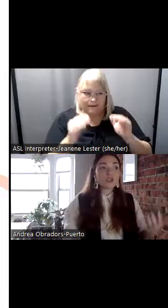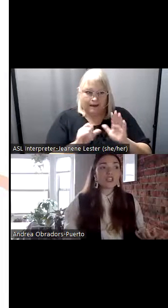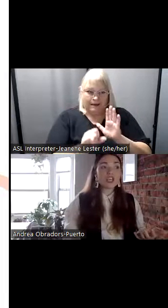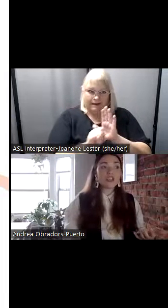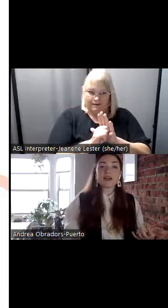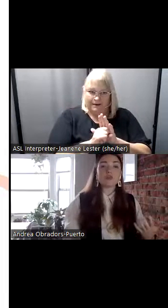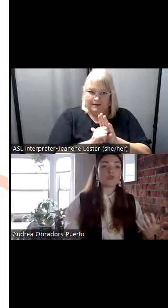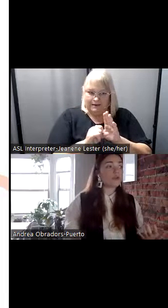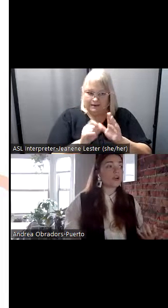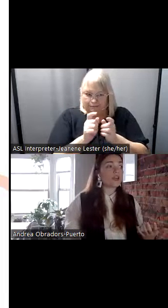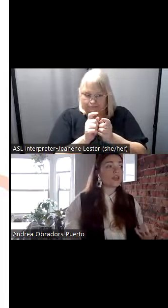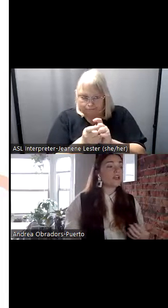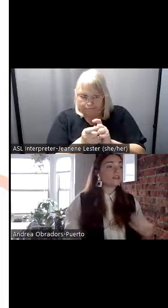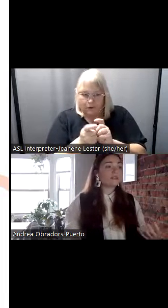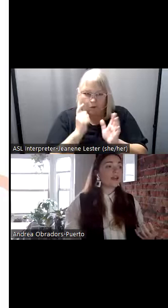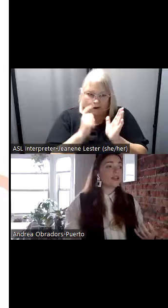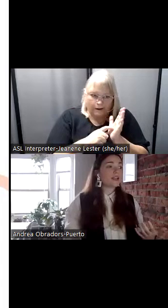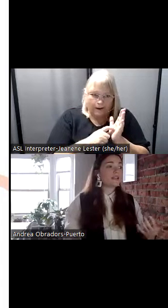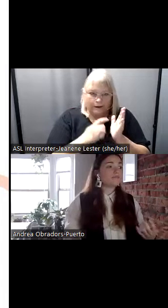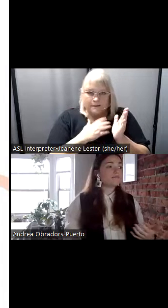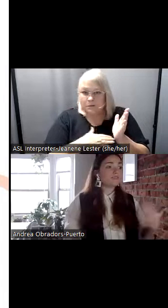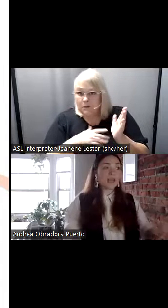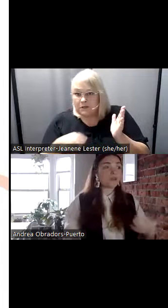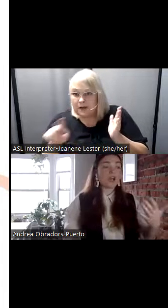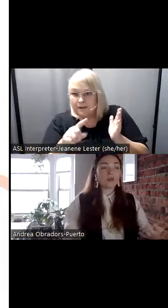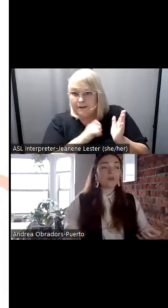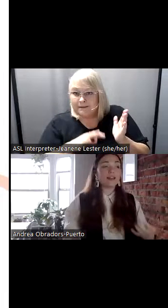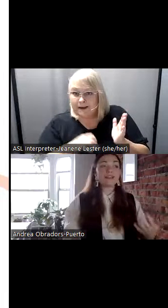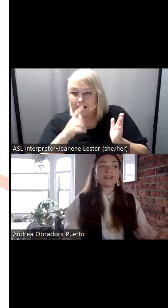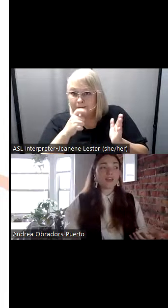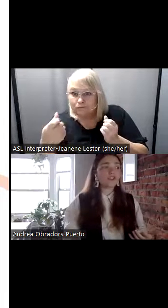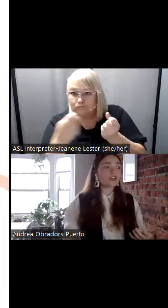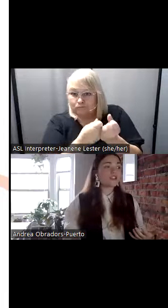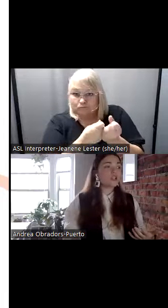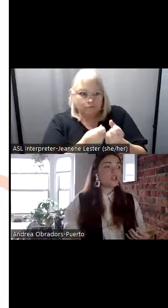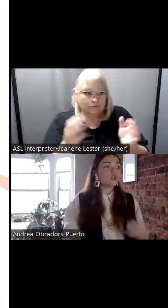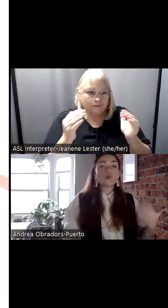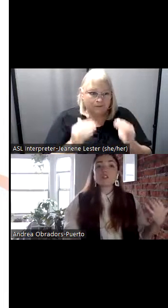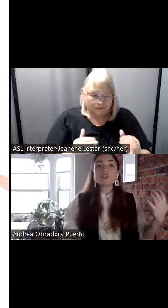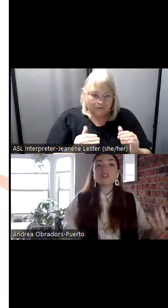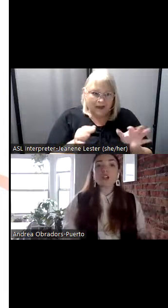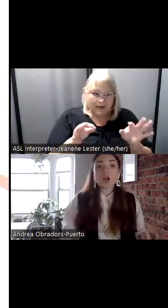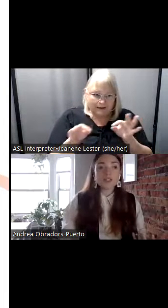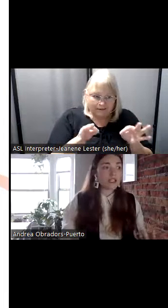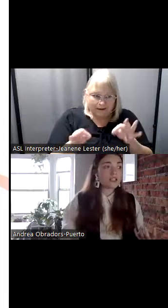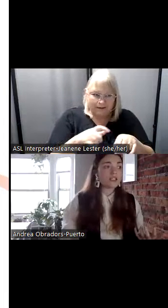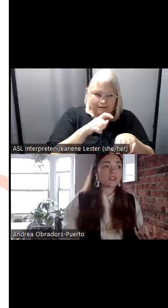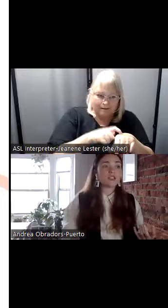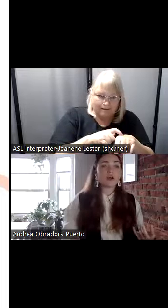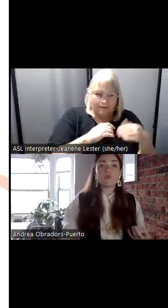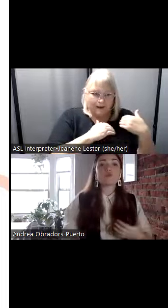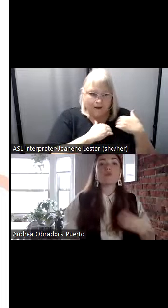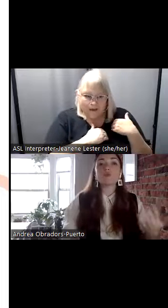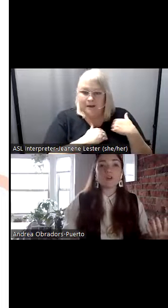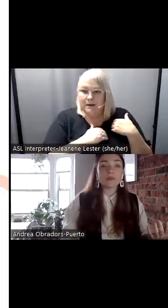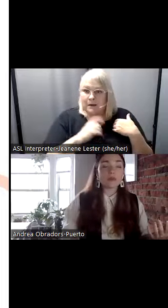and appreciate staff for reporting, defining time and accountability standards, switching the connotations